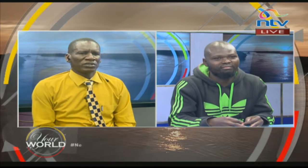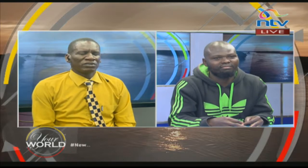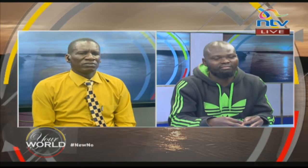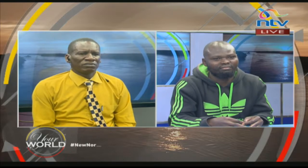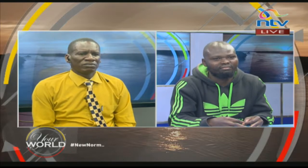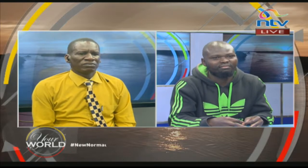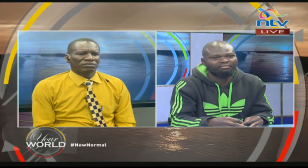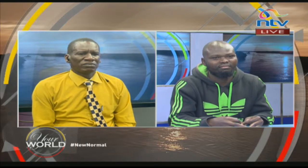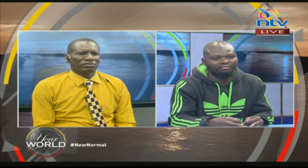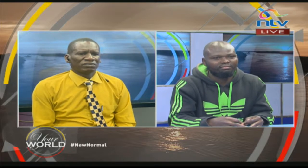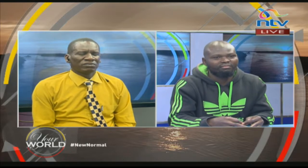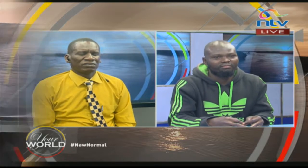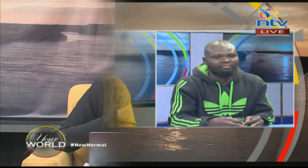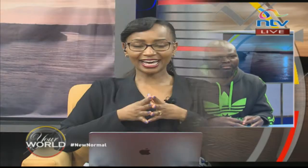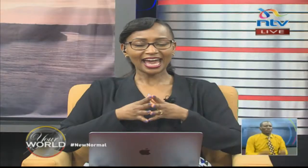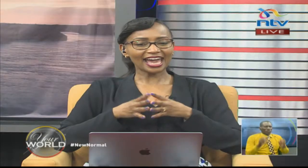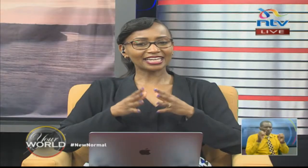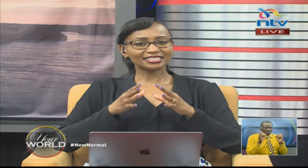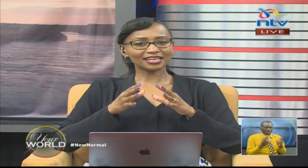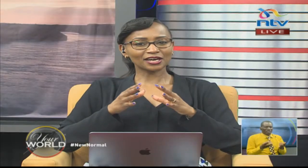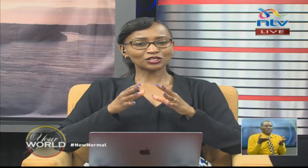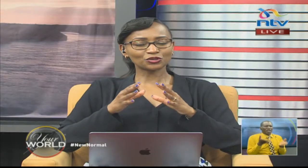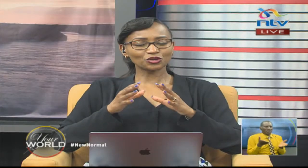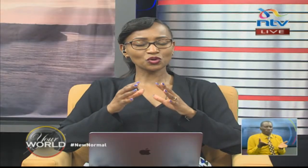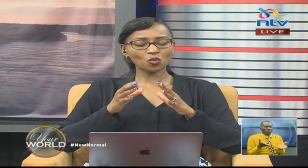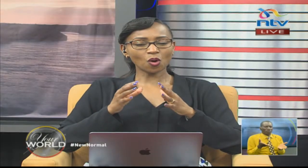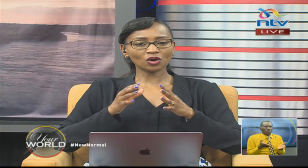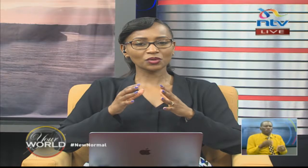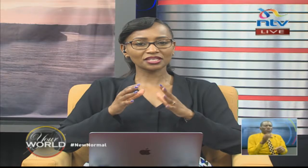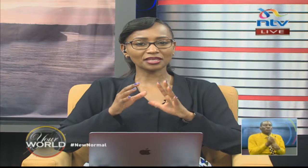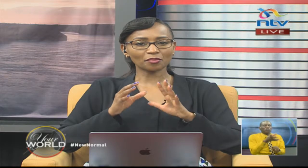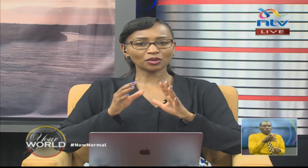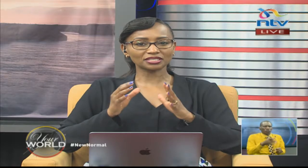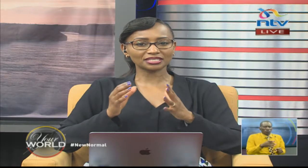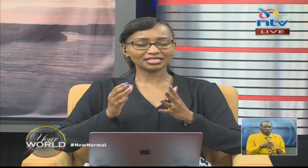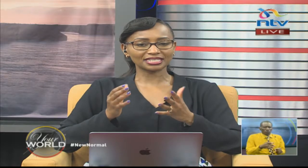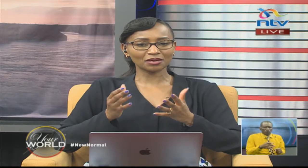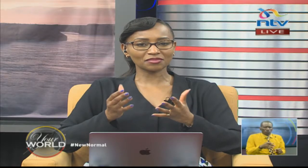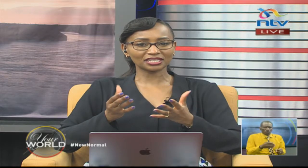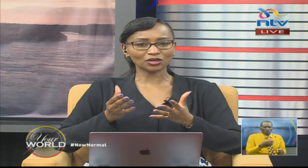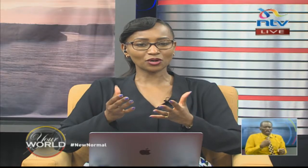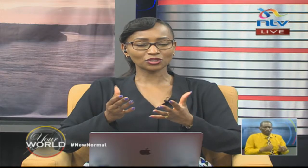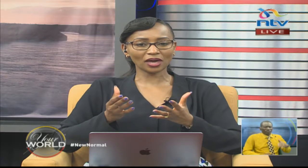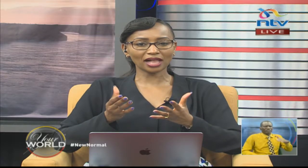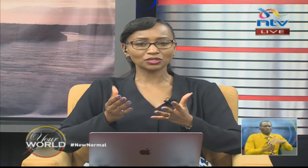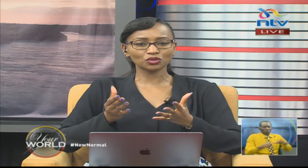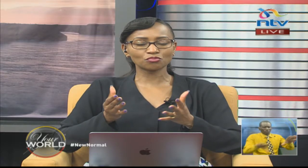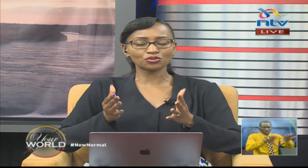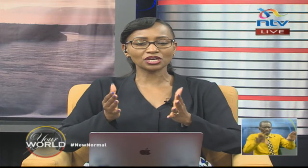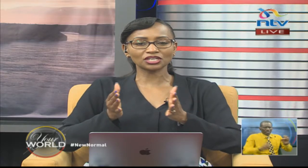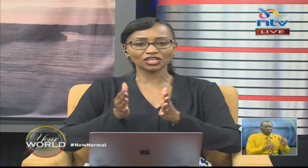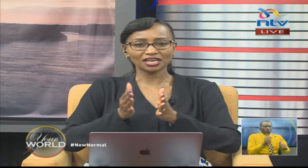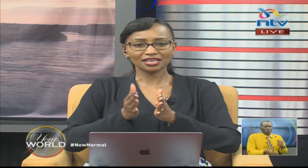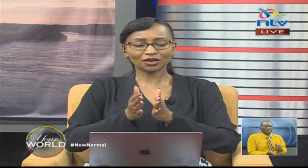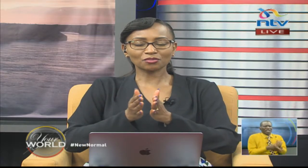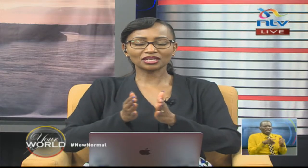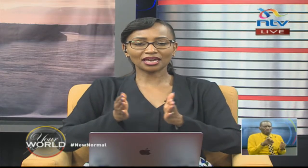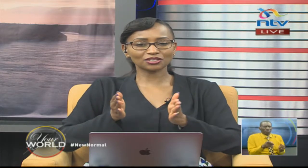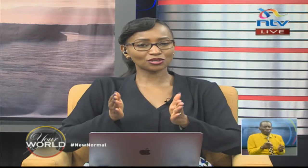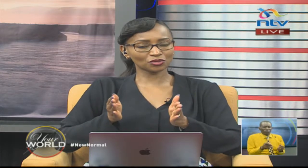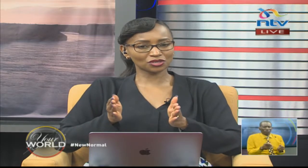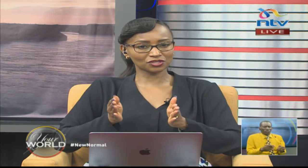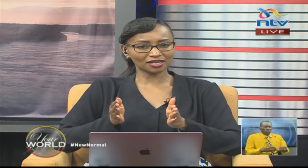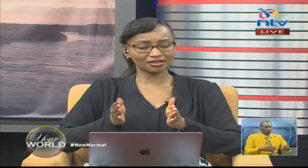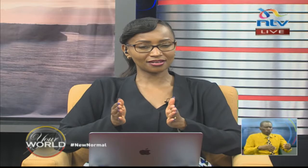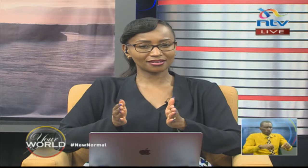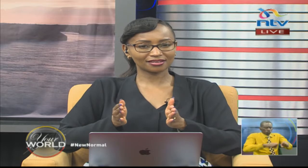know. Aha. And do you work with a support system that also helps you bridge the